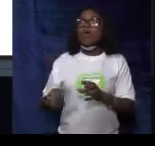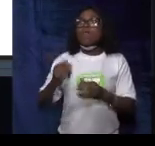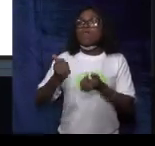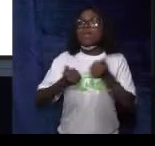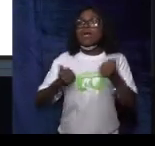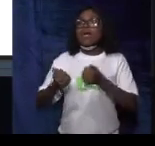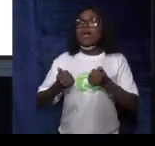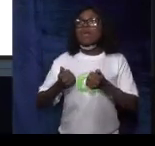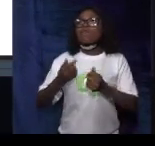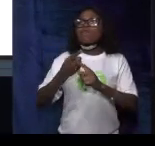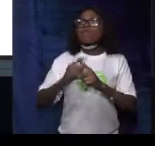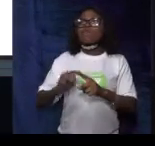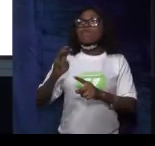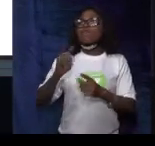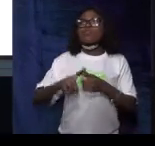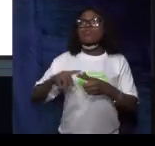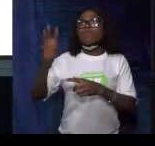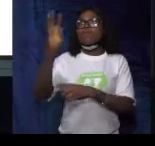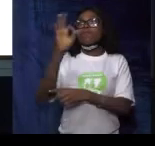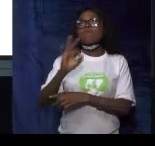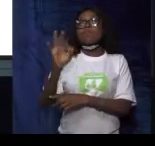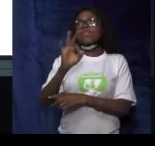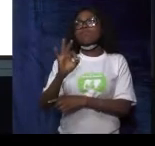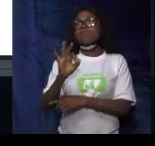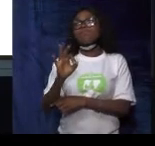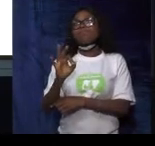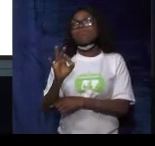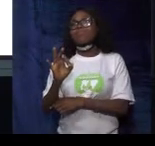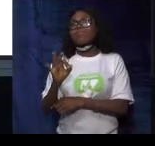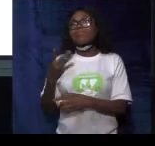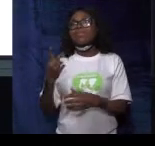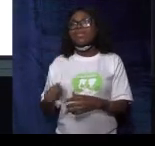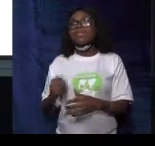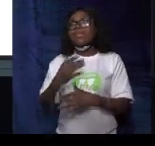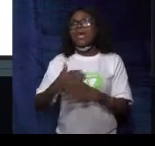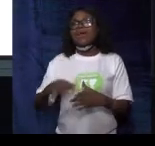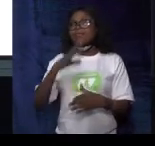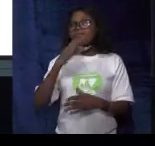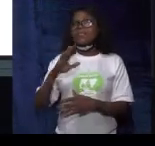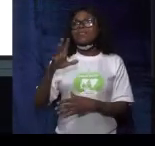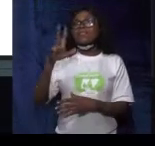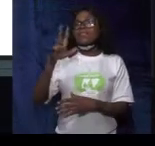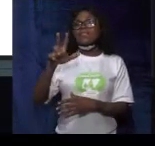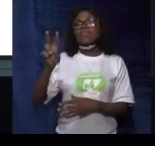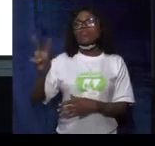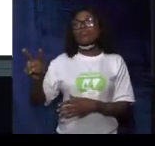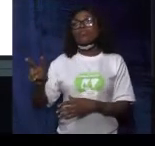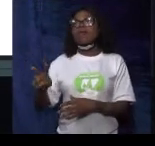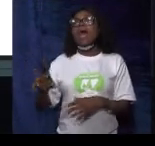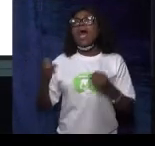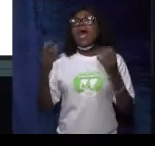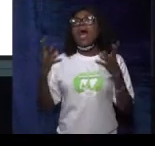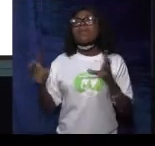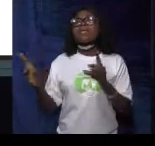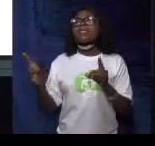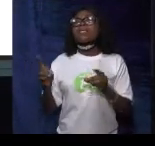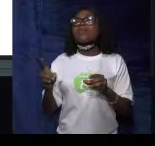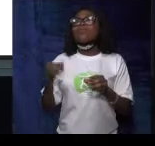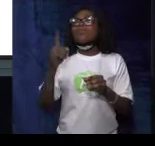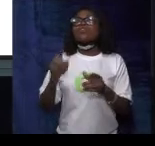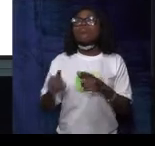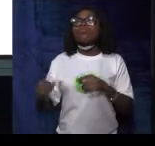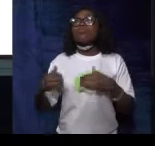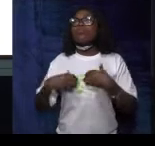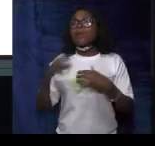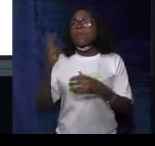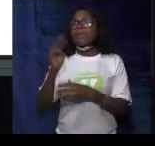Monday to Friday? Now, remember that the average is equal for each item of data. So the average is 32. But how many items of